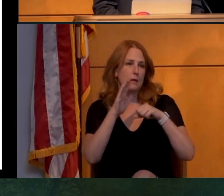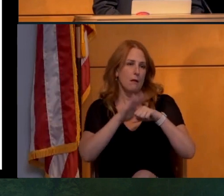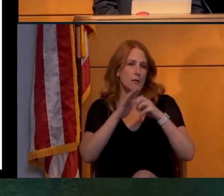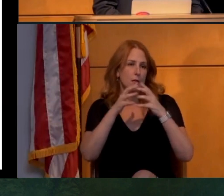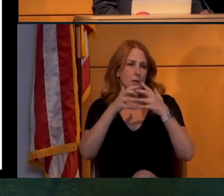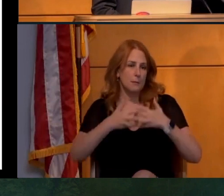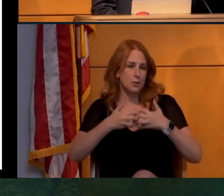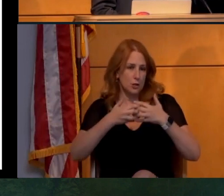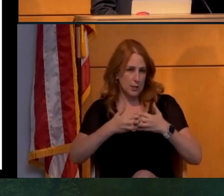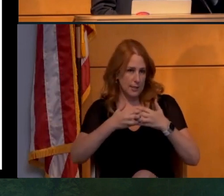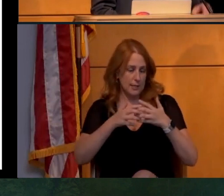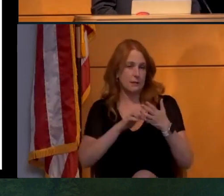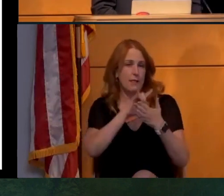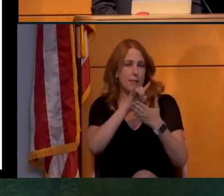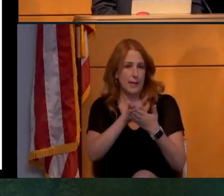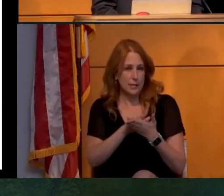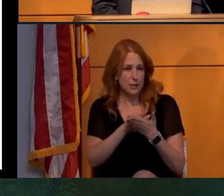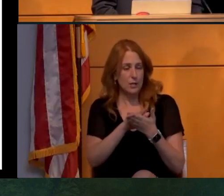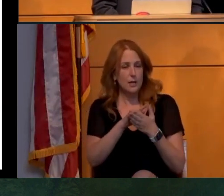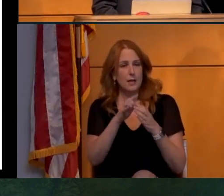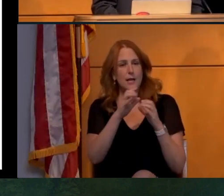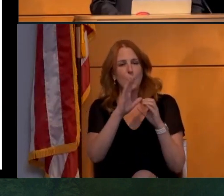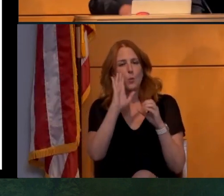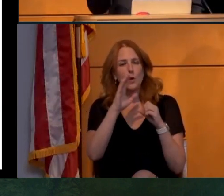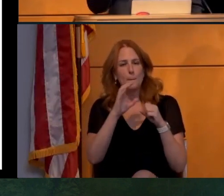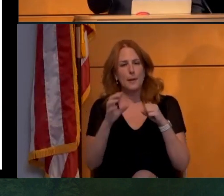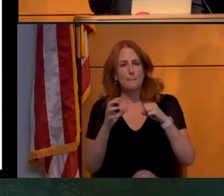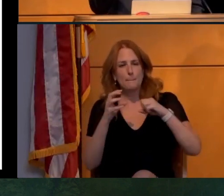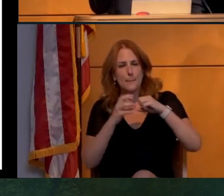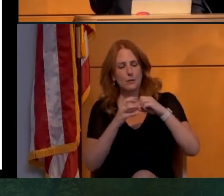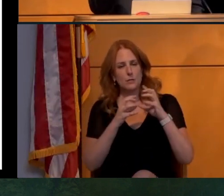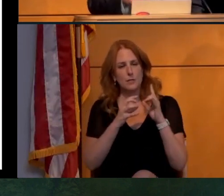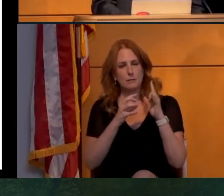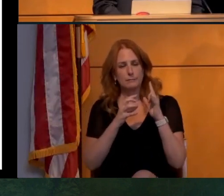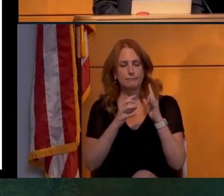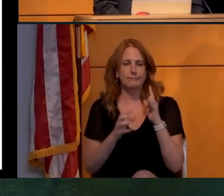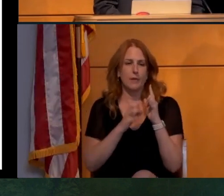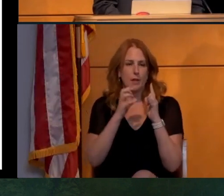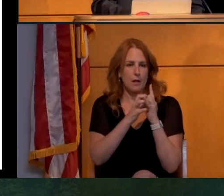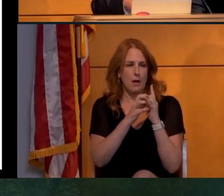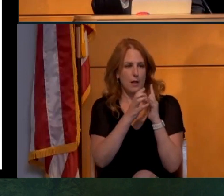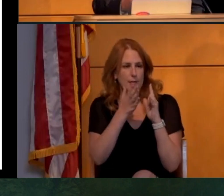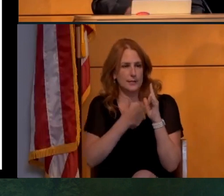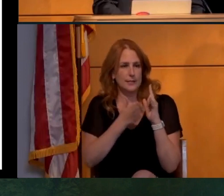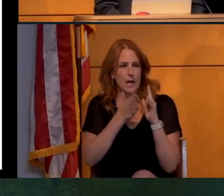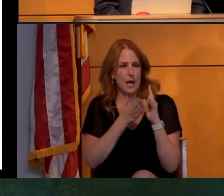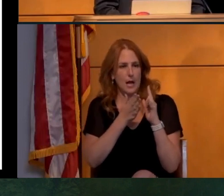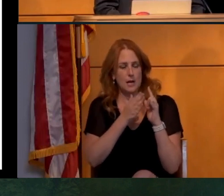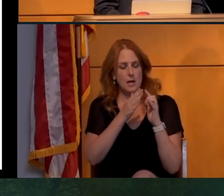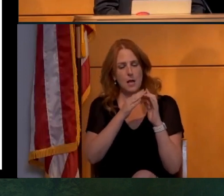a lander. It's mounted on a side with the M Solo at the bottom of a drill for